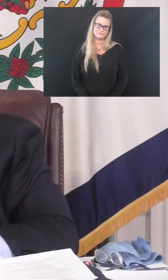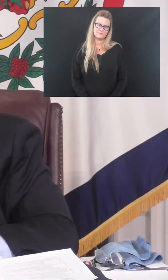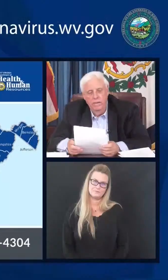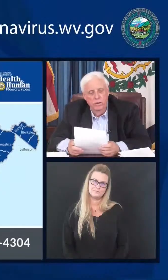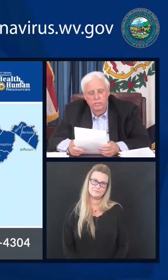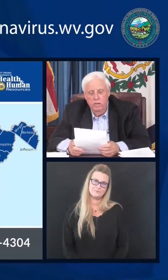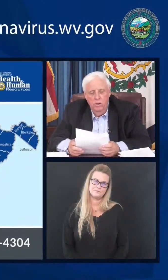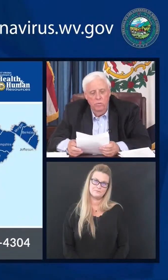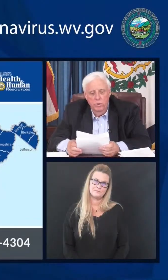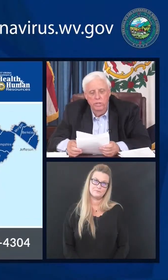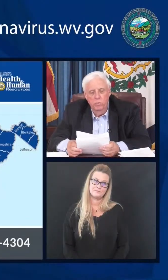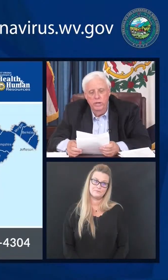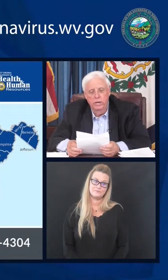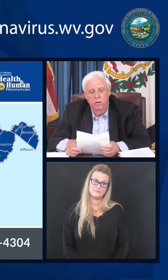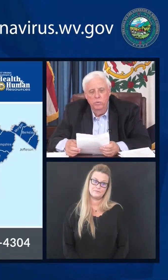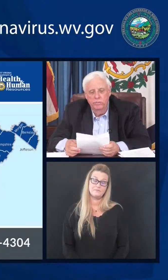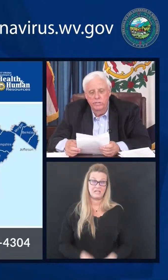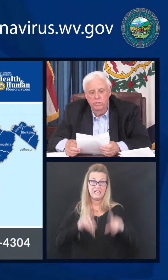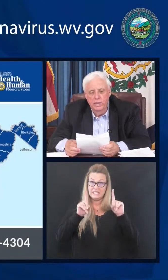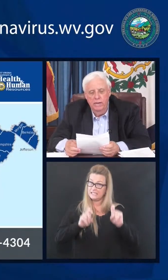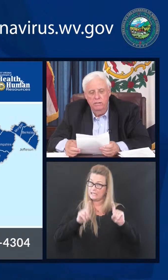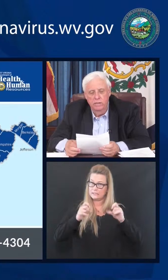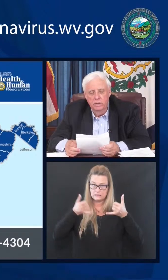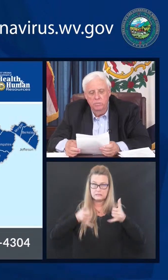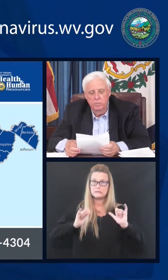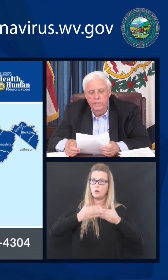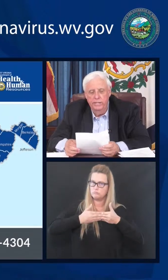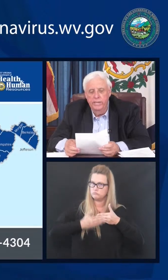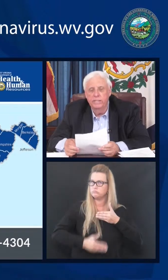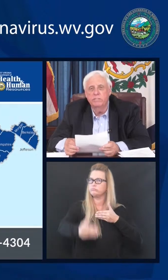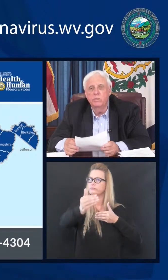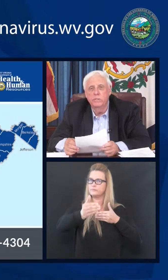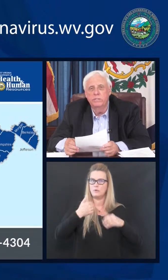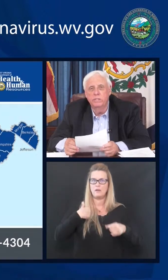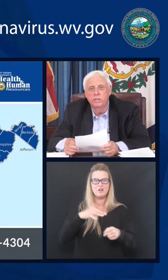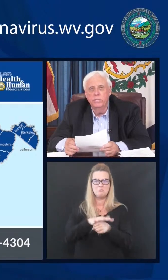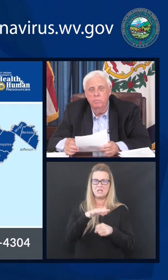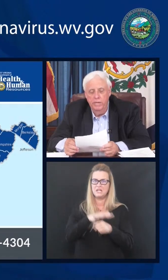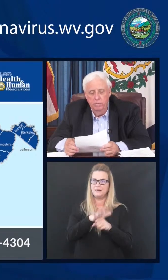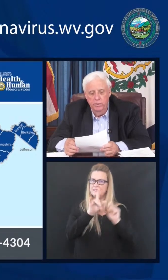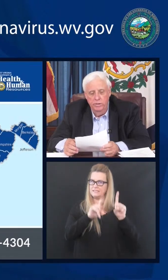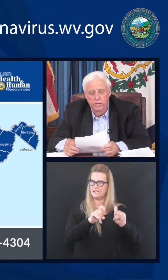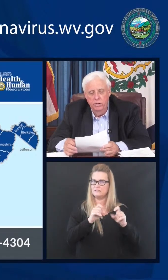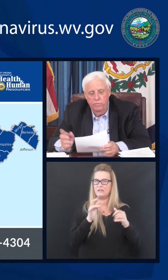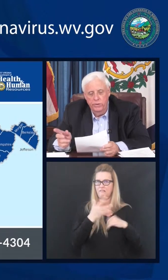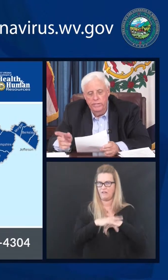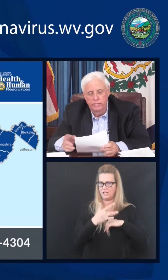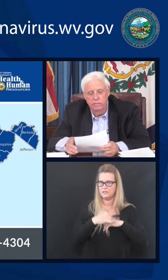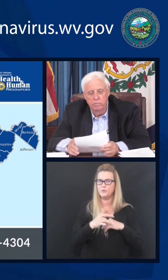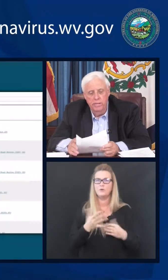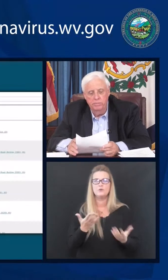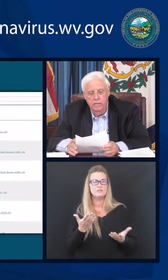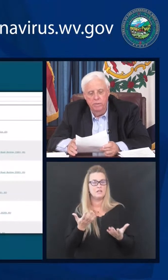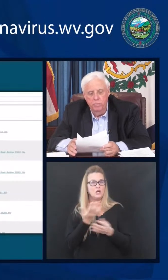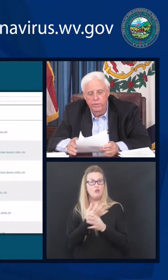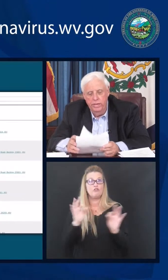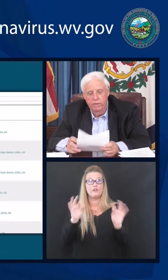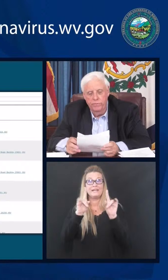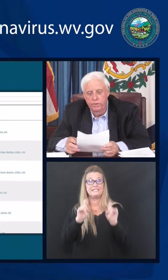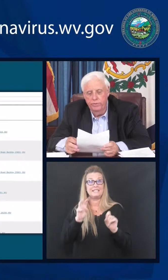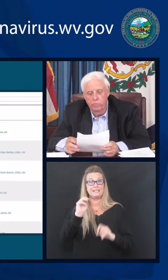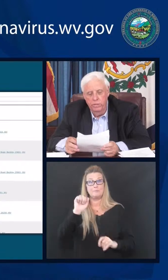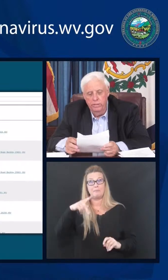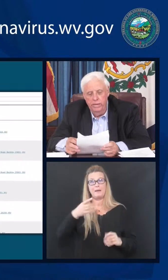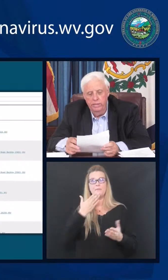Our testing, has gone really well. We've still got plenty of testing we still need to be able to do. Your free testing maps up. We